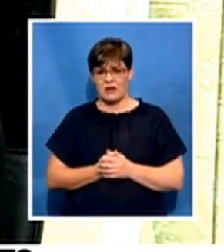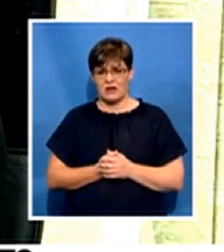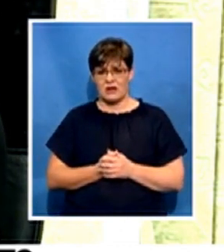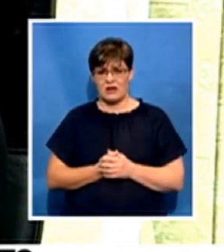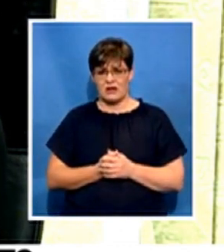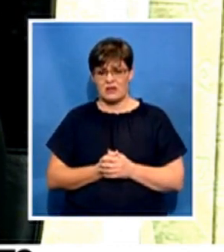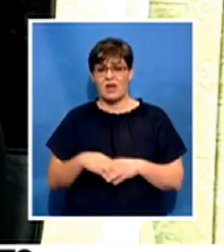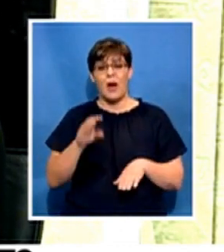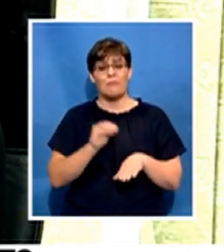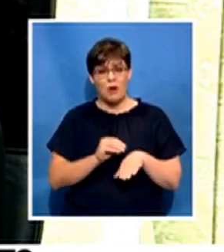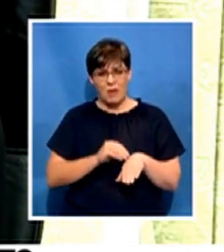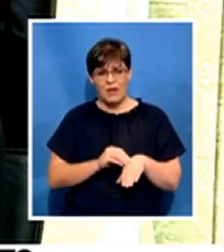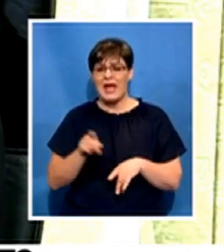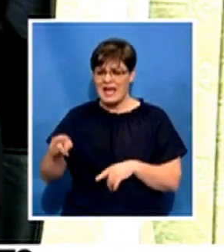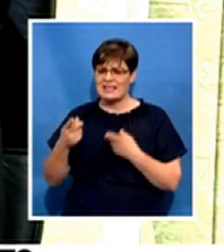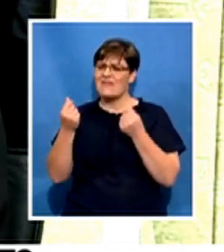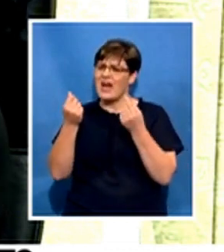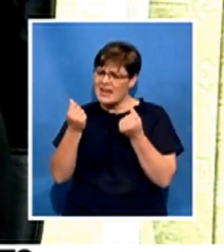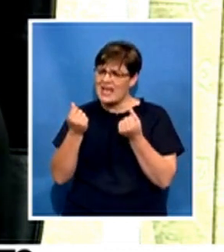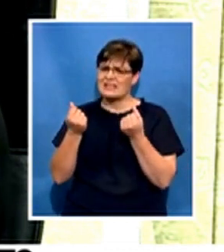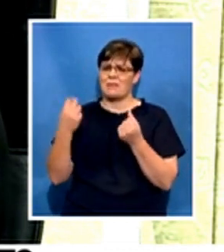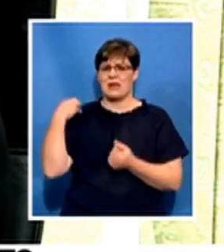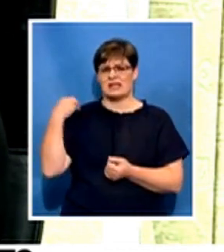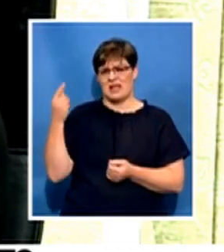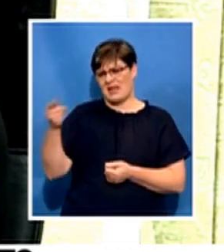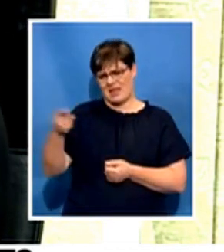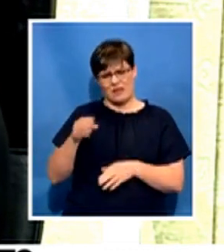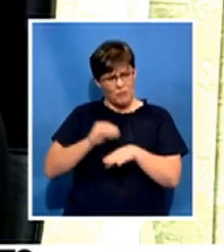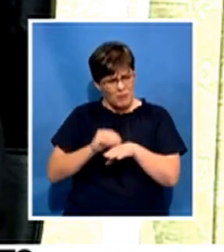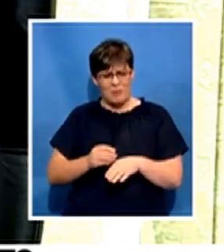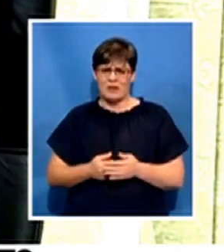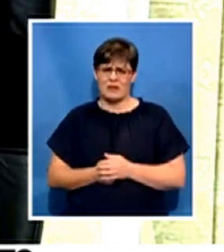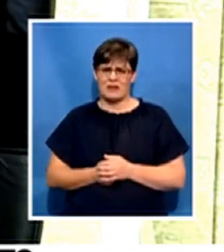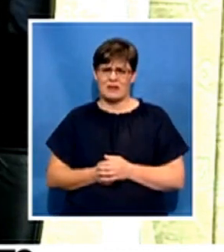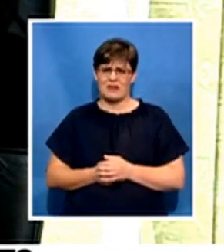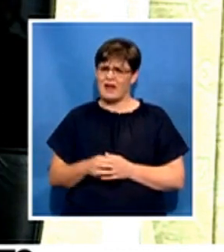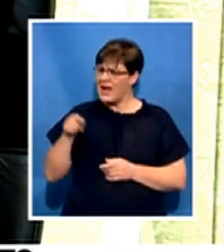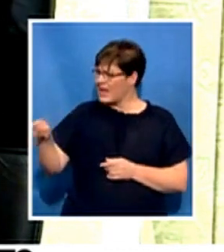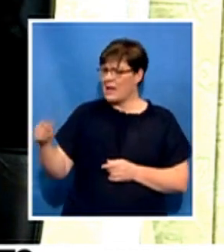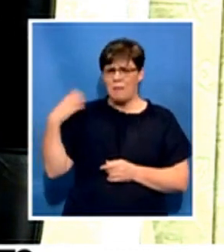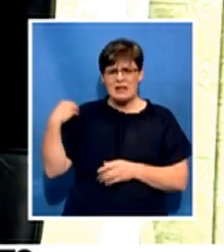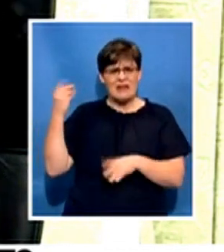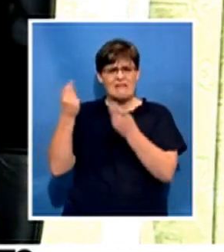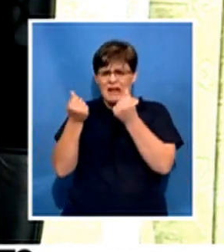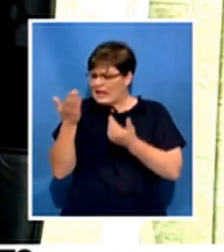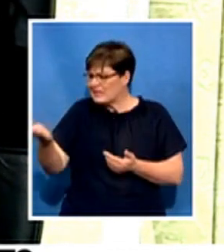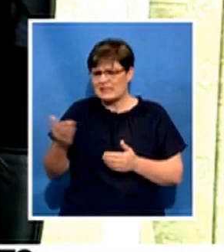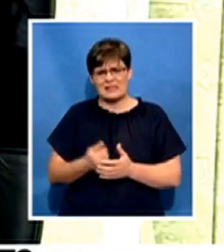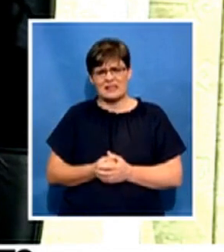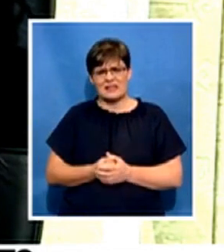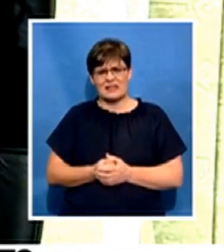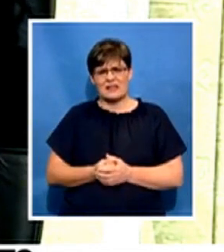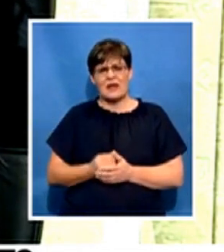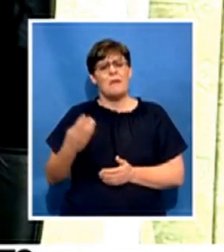minister. The problem is that he's the finance minister. And you have a minister that is responsible for state-owned